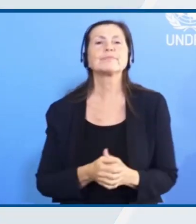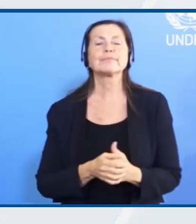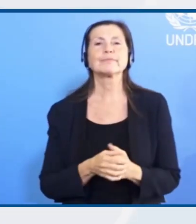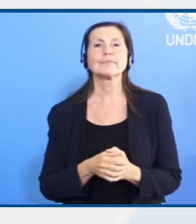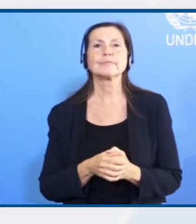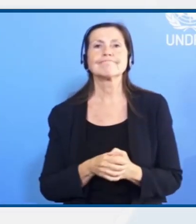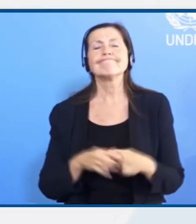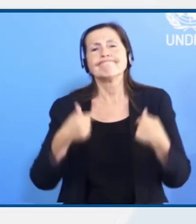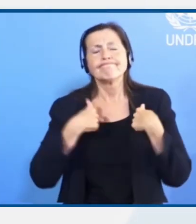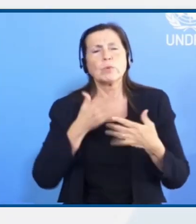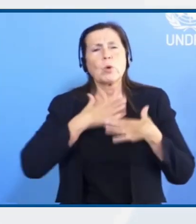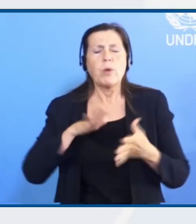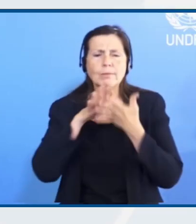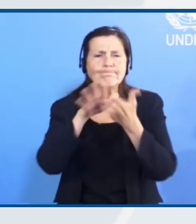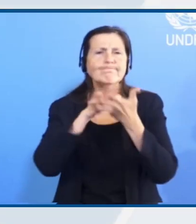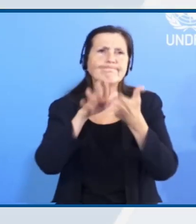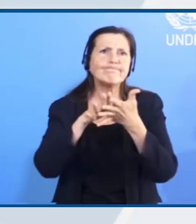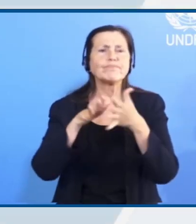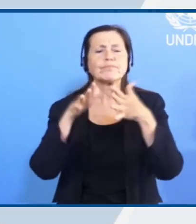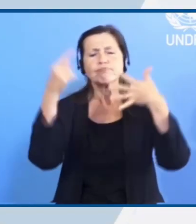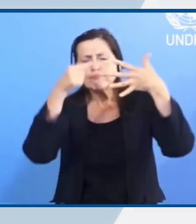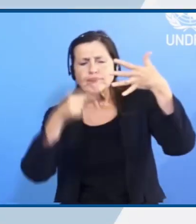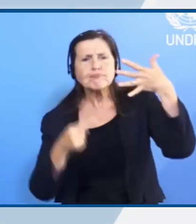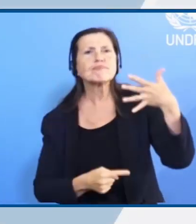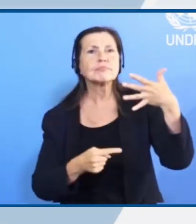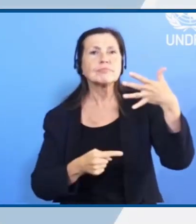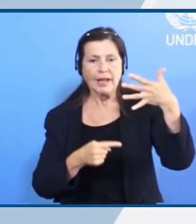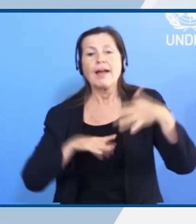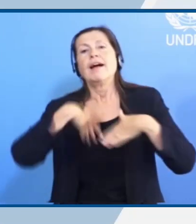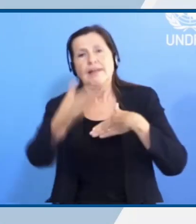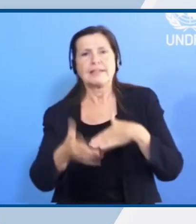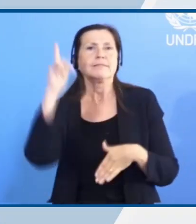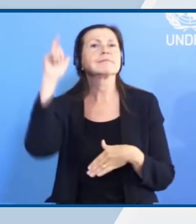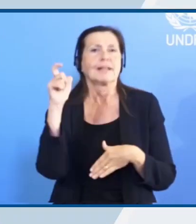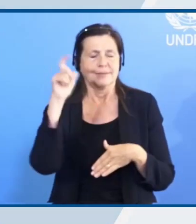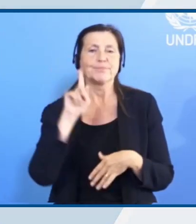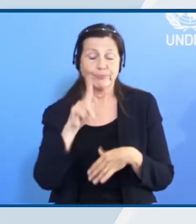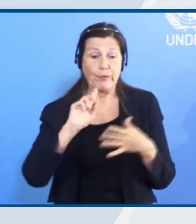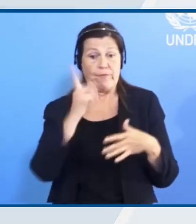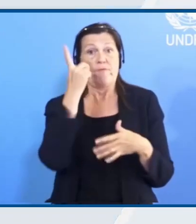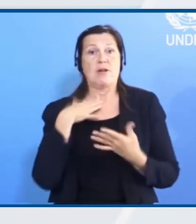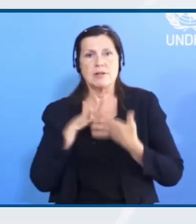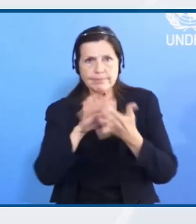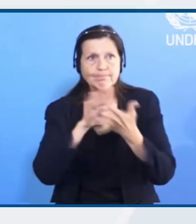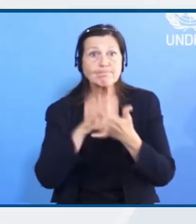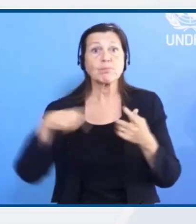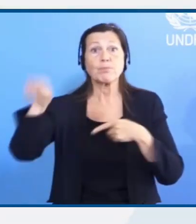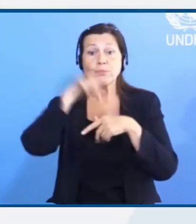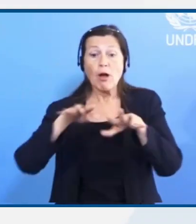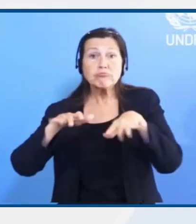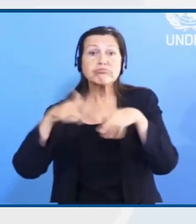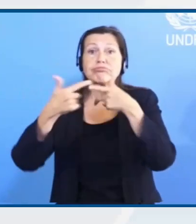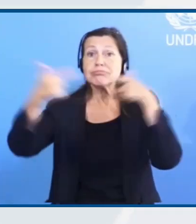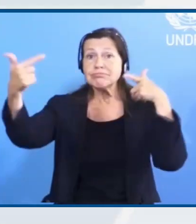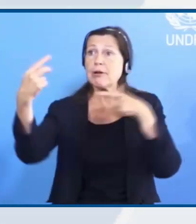a bit of housekeeping to share with you before we even get started, particularly for those who are watching us online today. If you